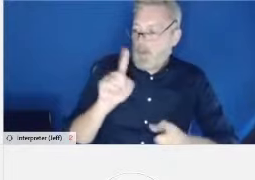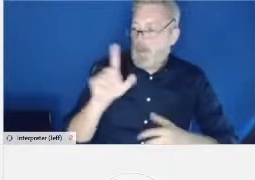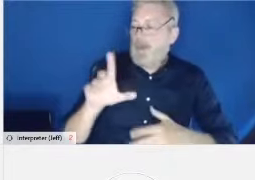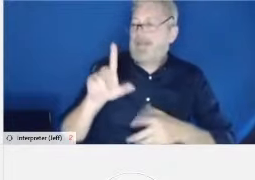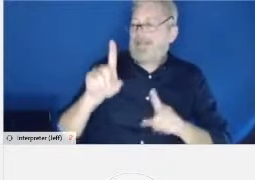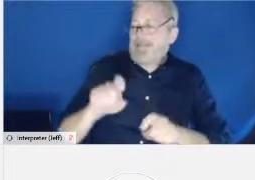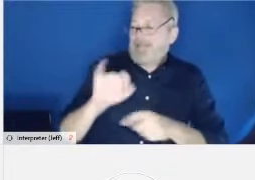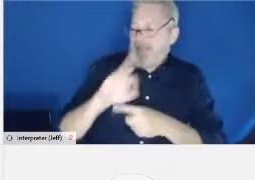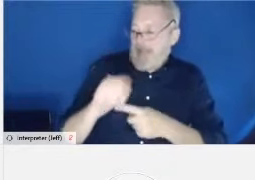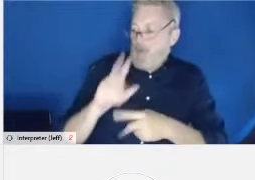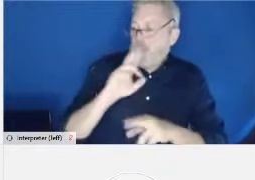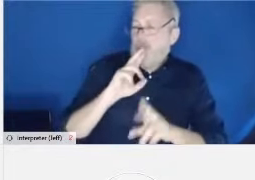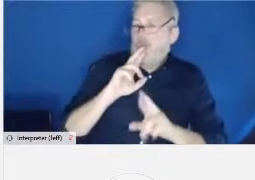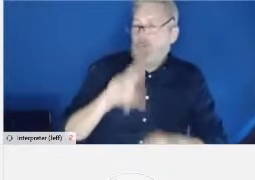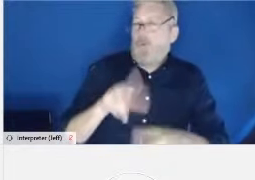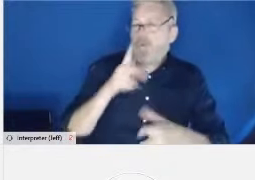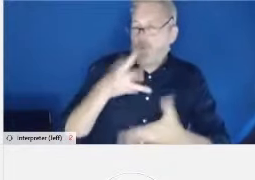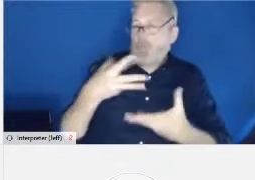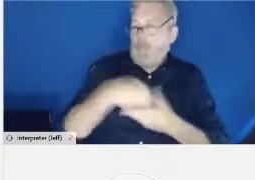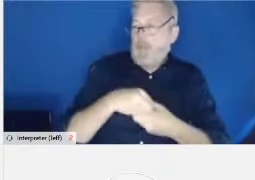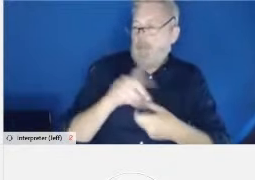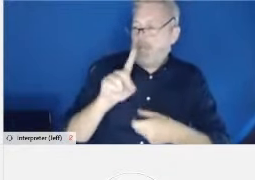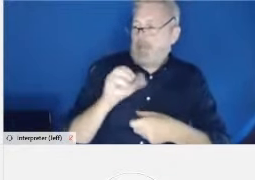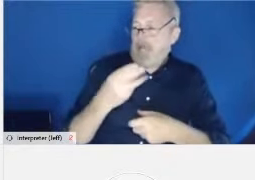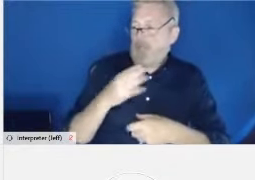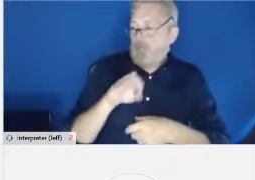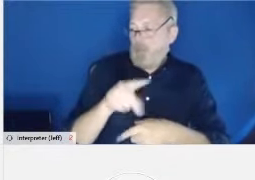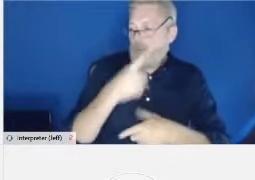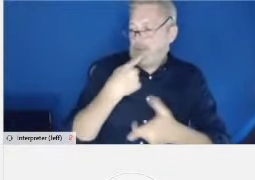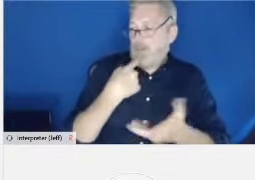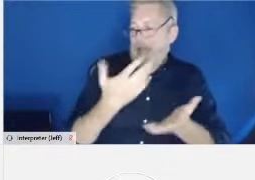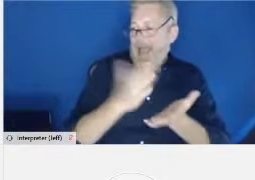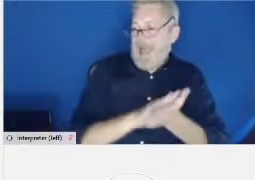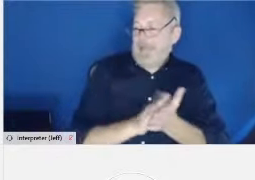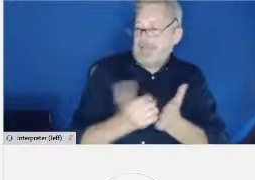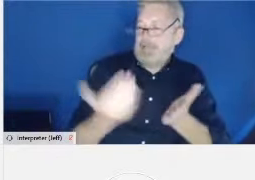Test Iowa results be reported on our dashboard?